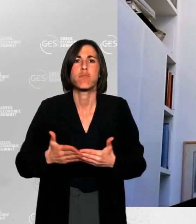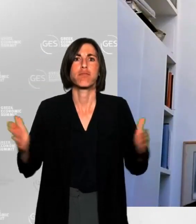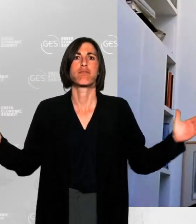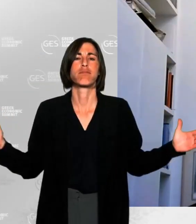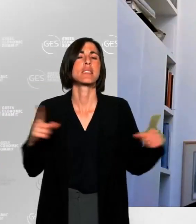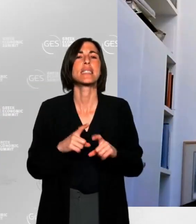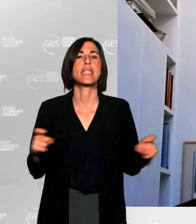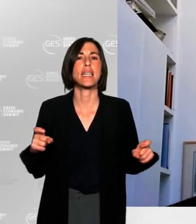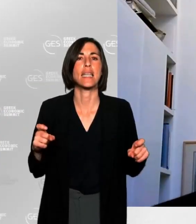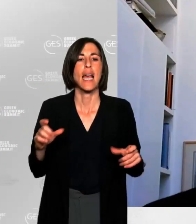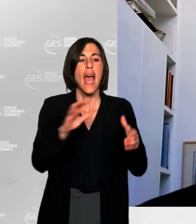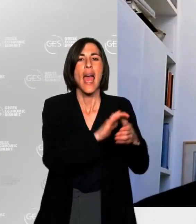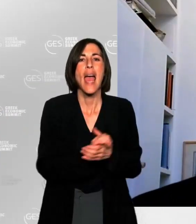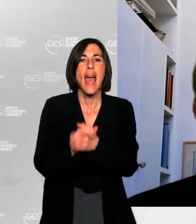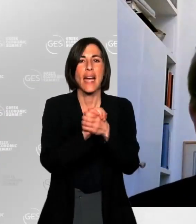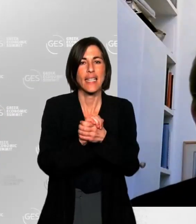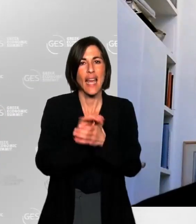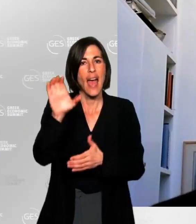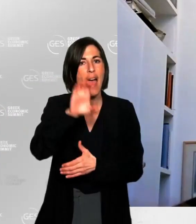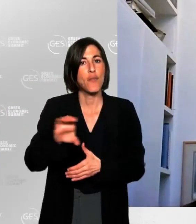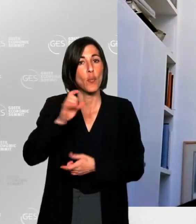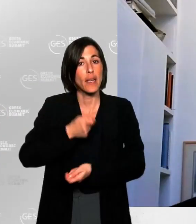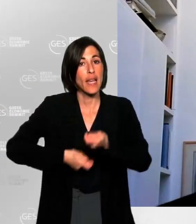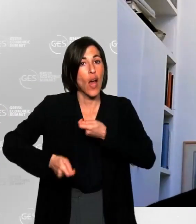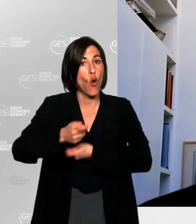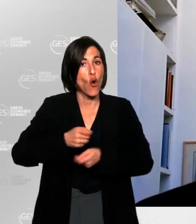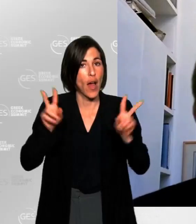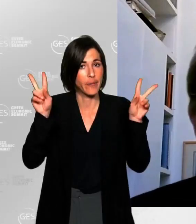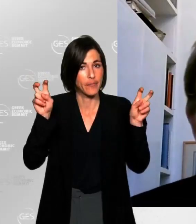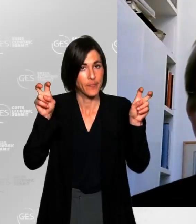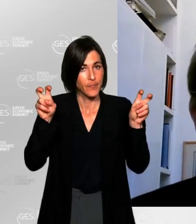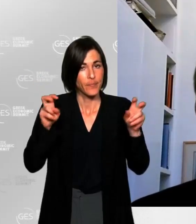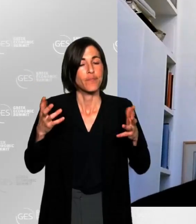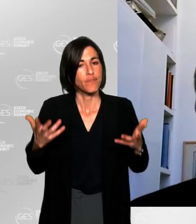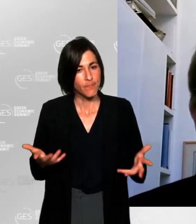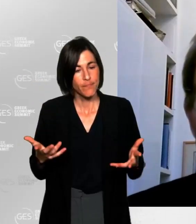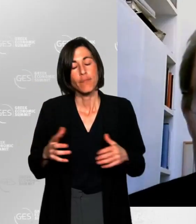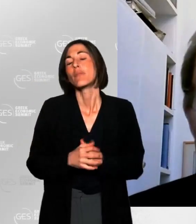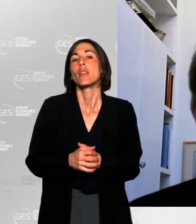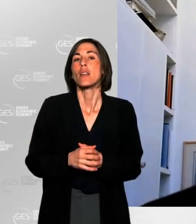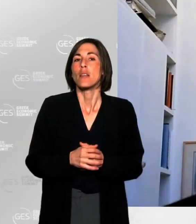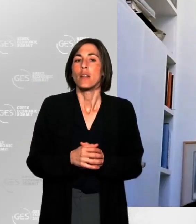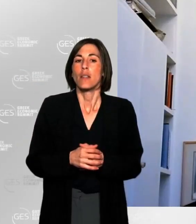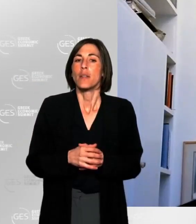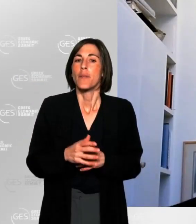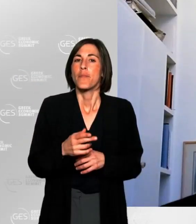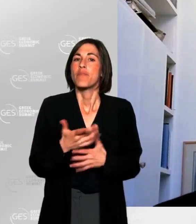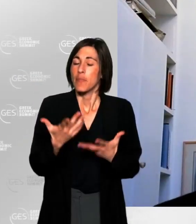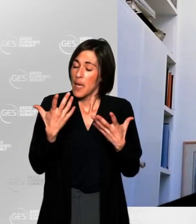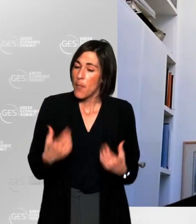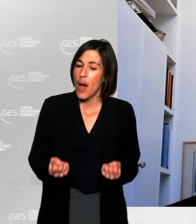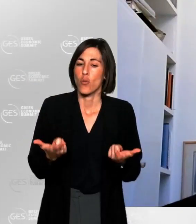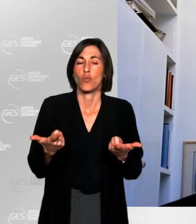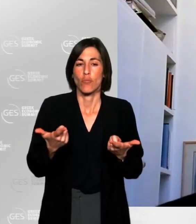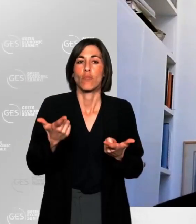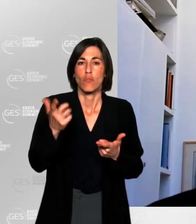leaders have treated equally respectfully as any other leader in Europe, however big the country you're representing.